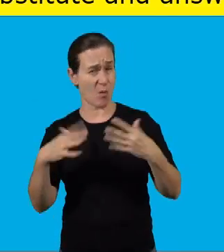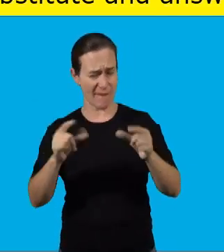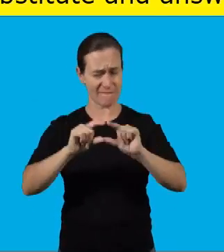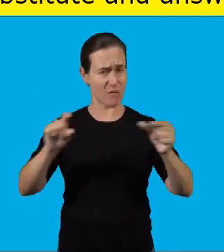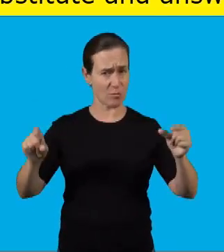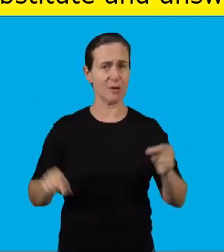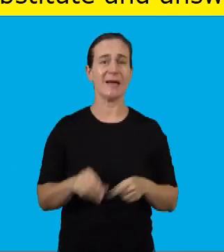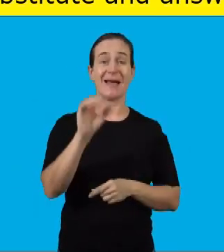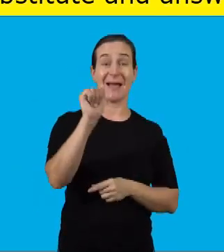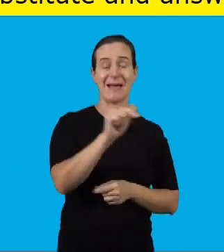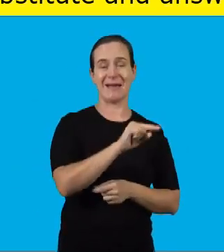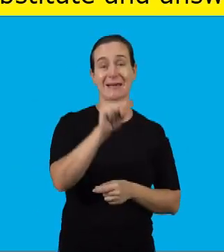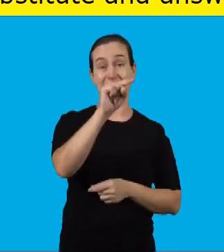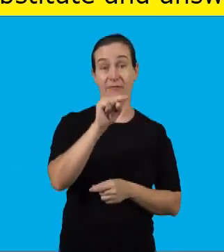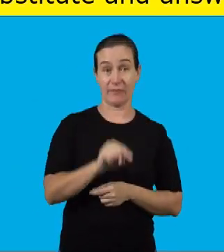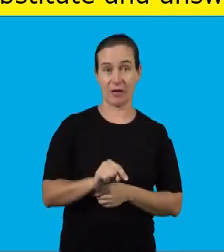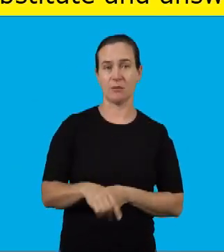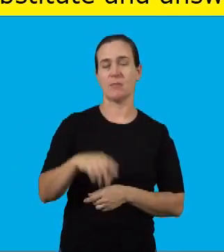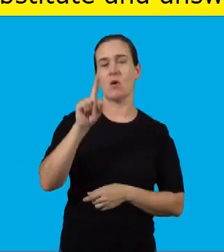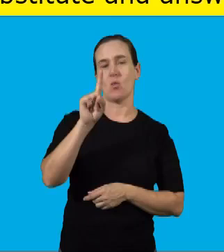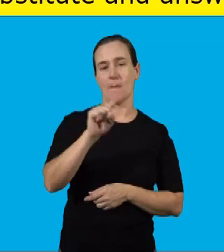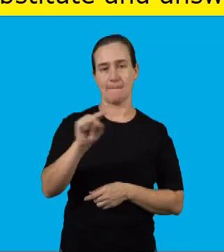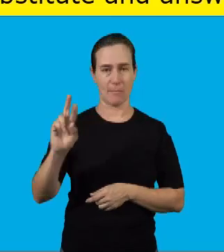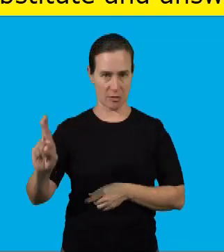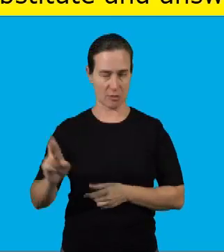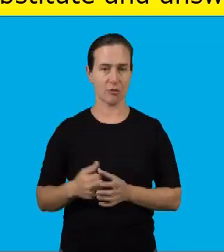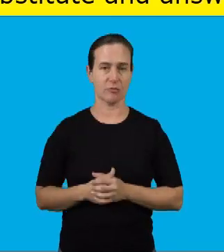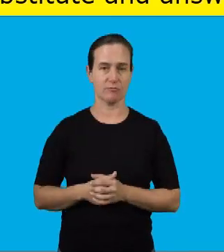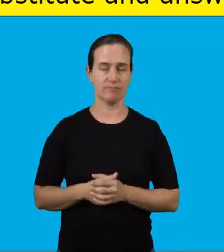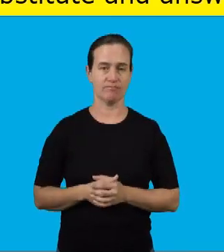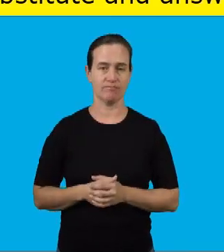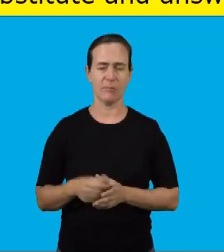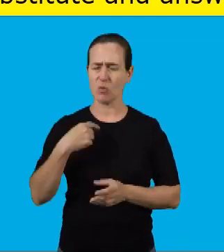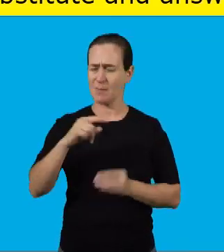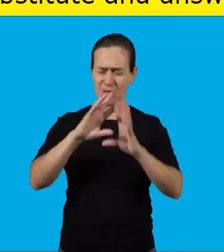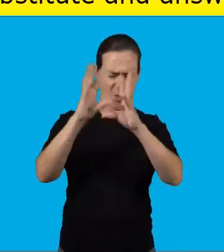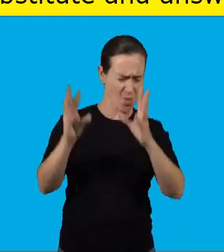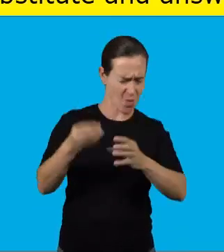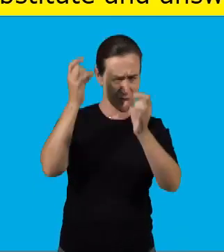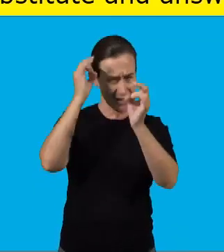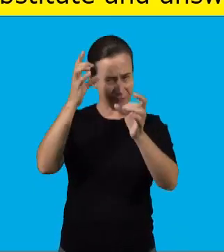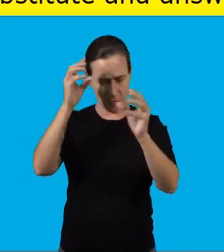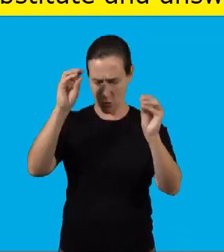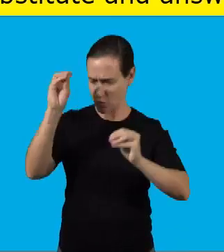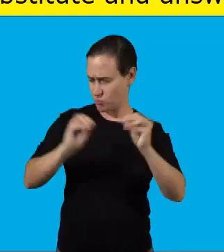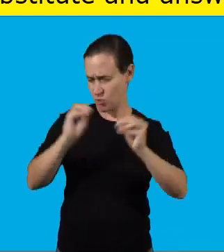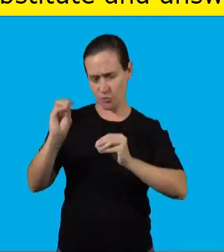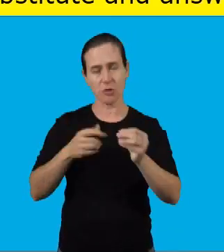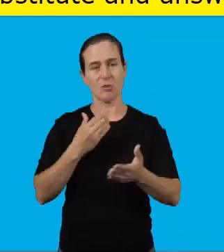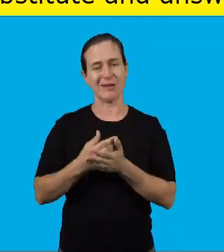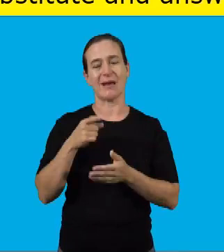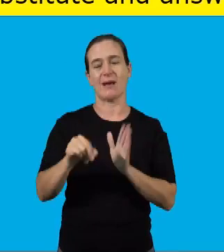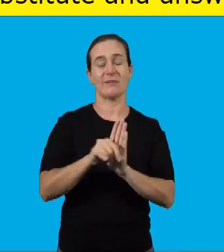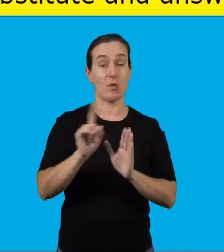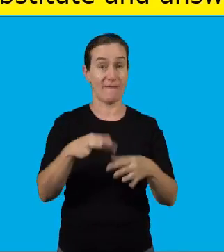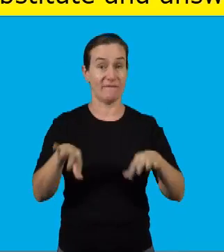be a divided by 1 minus r. So we need to take all this information and put it together so that we can find the values of